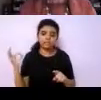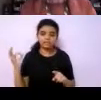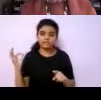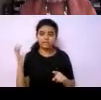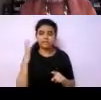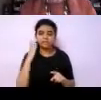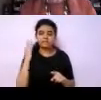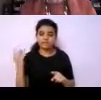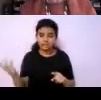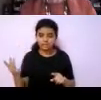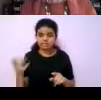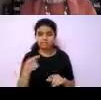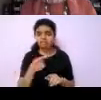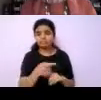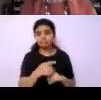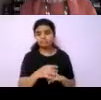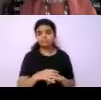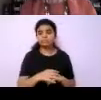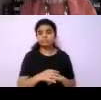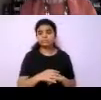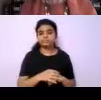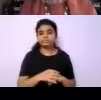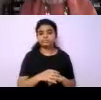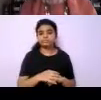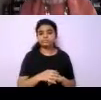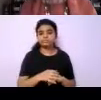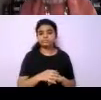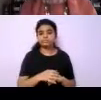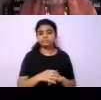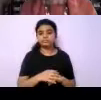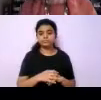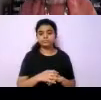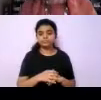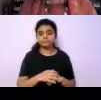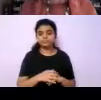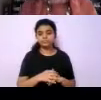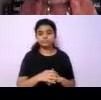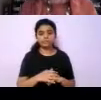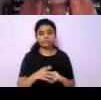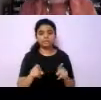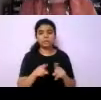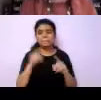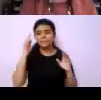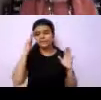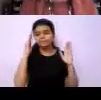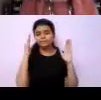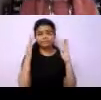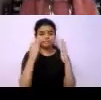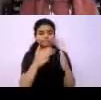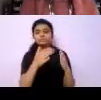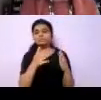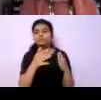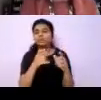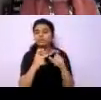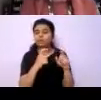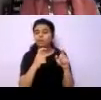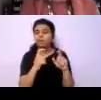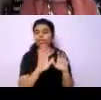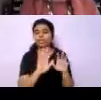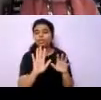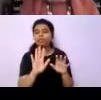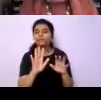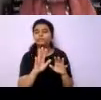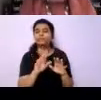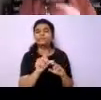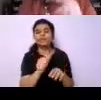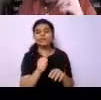to traverse that narrow passageway. In either case, and